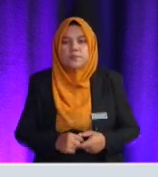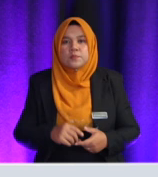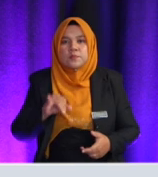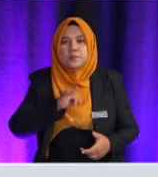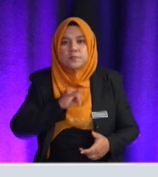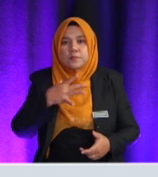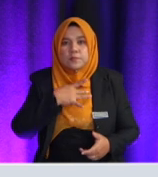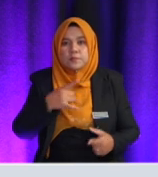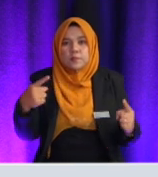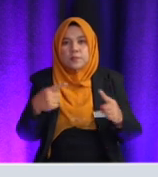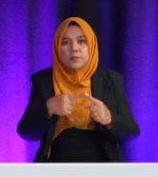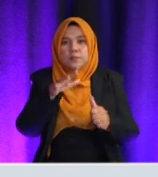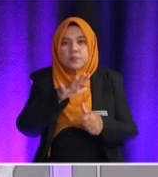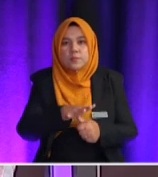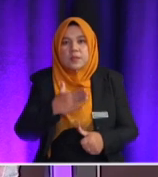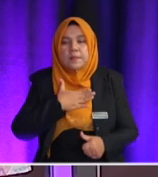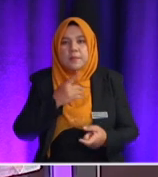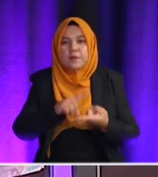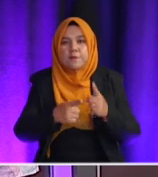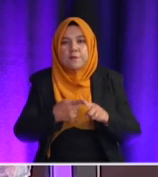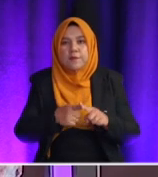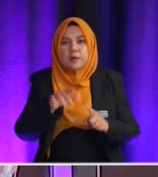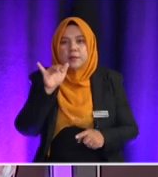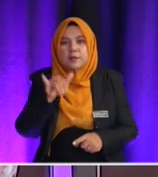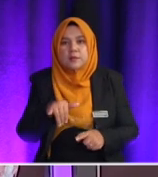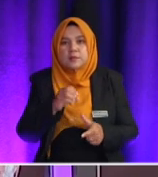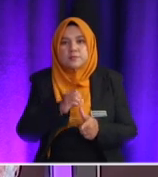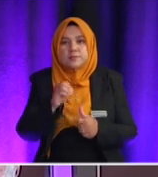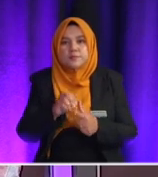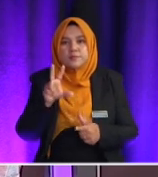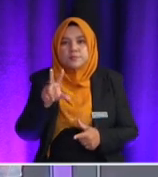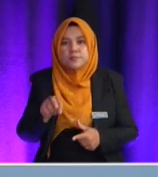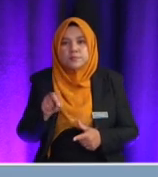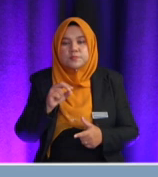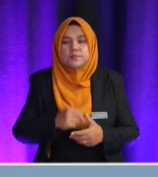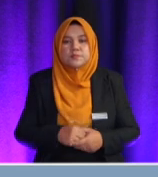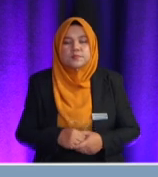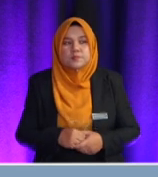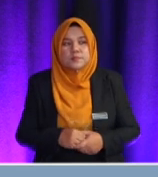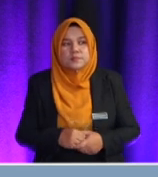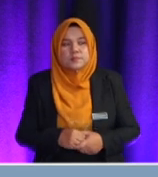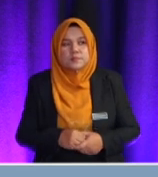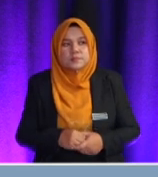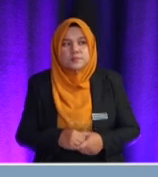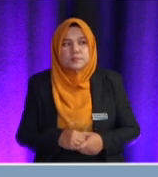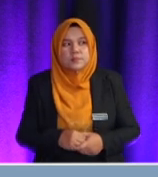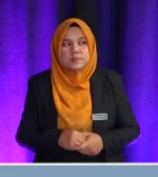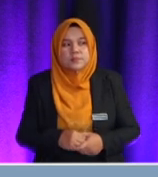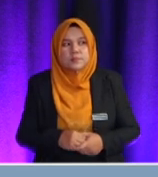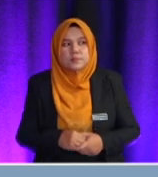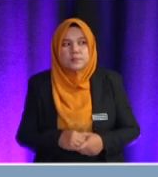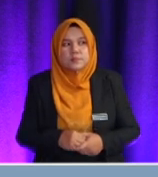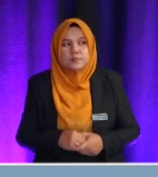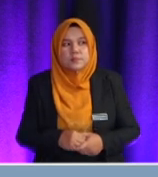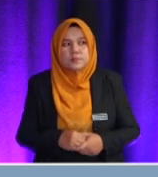to bully my friend. Yes or no? So can you, show me the answer. Is it green